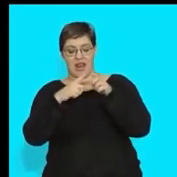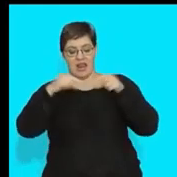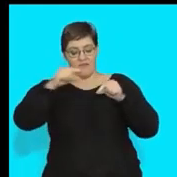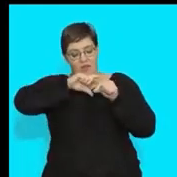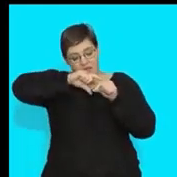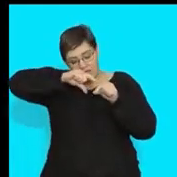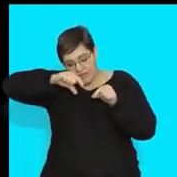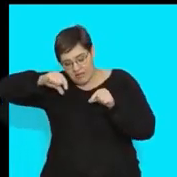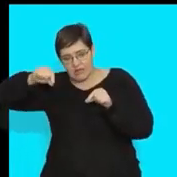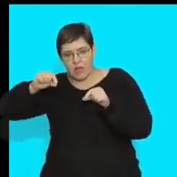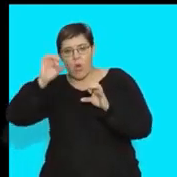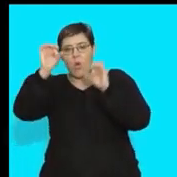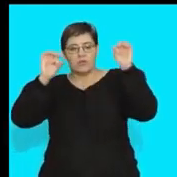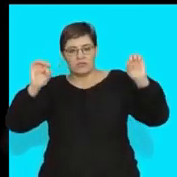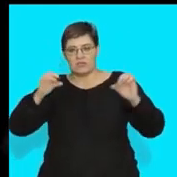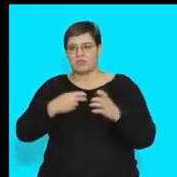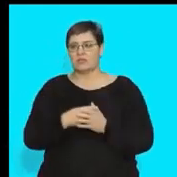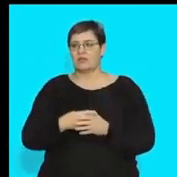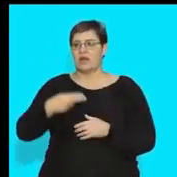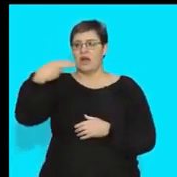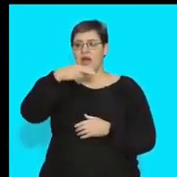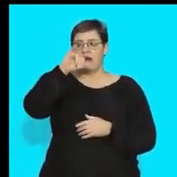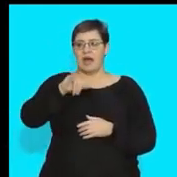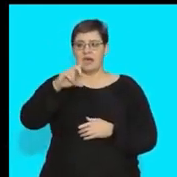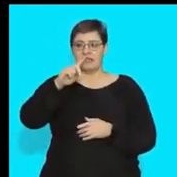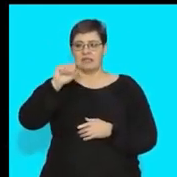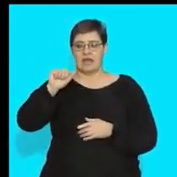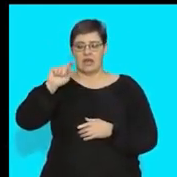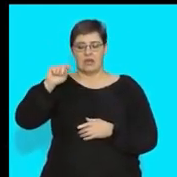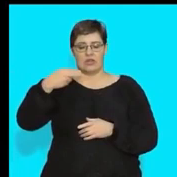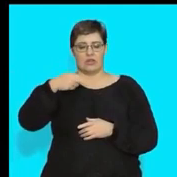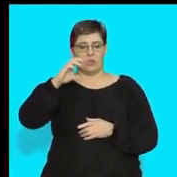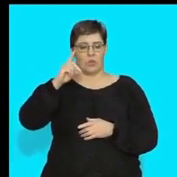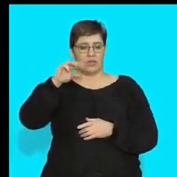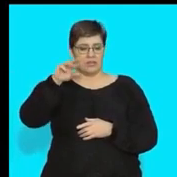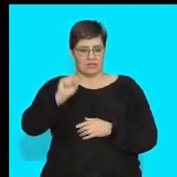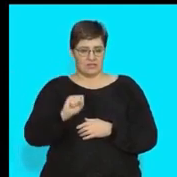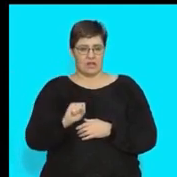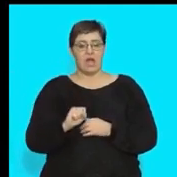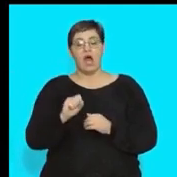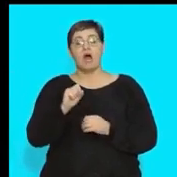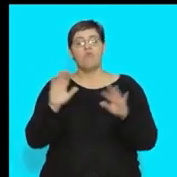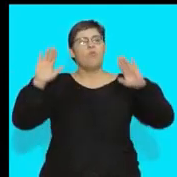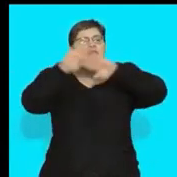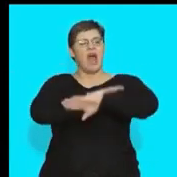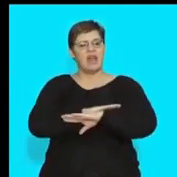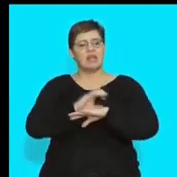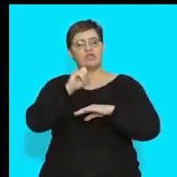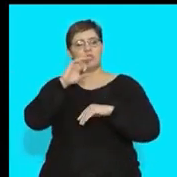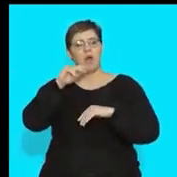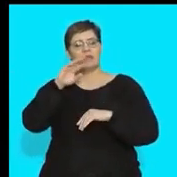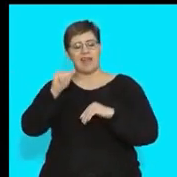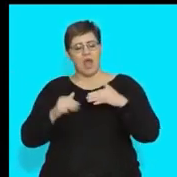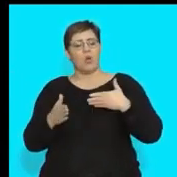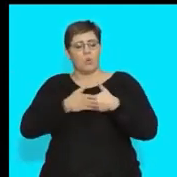holes called hydrothodes. And you'll see the stomata are usually closed at night. So you will see